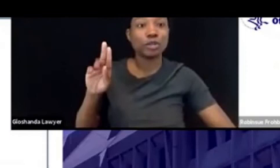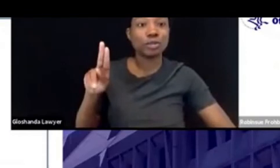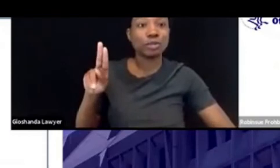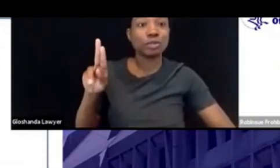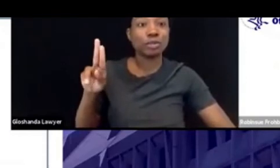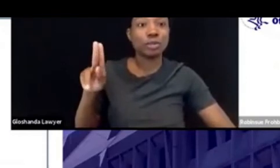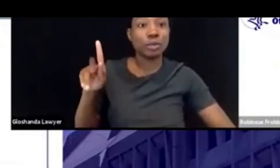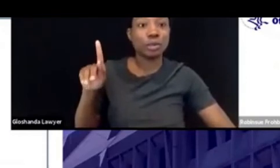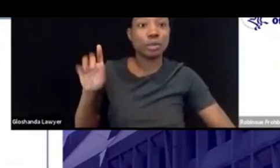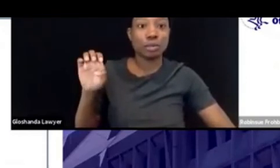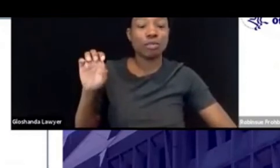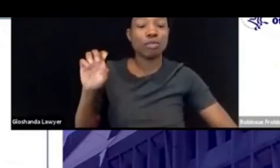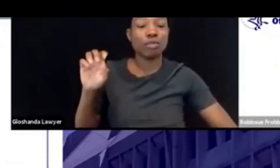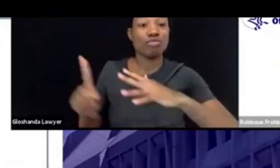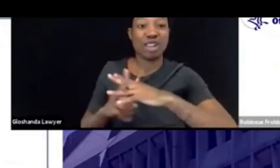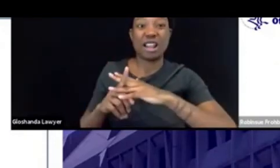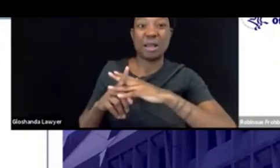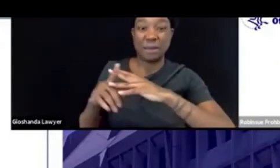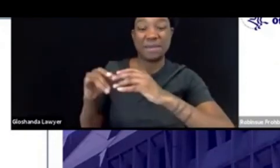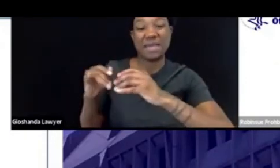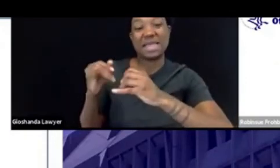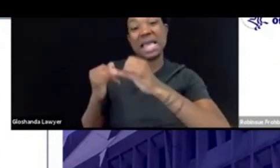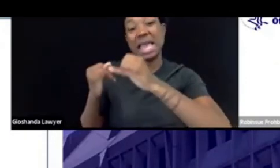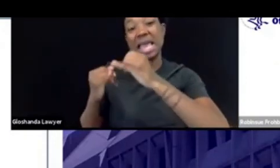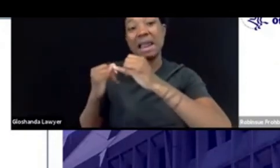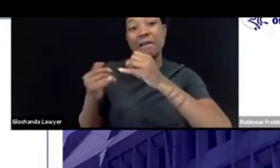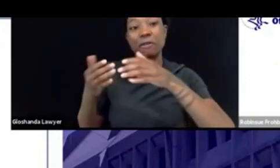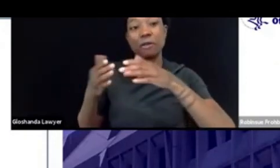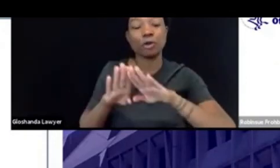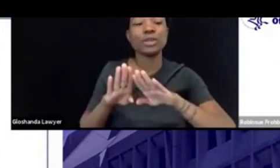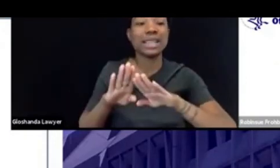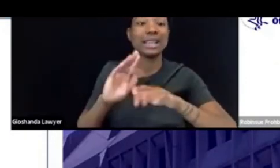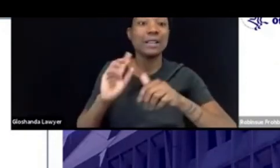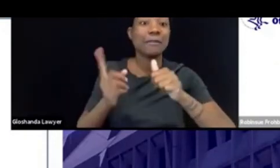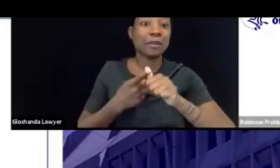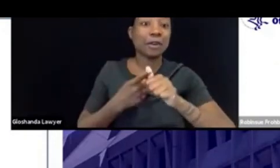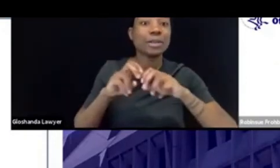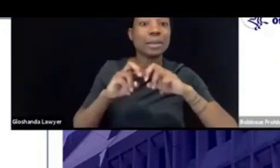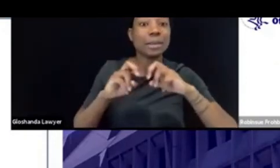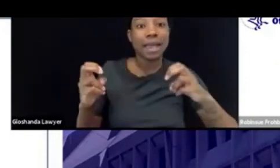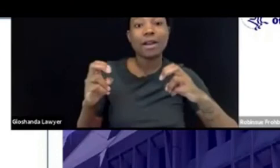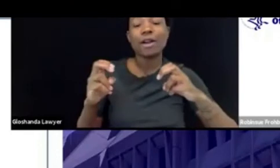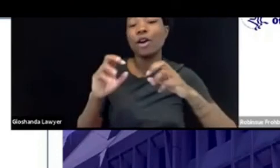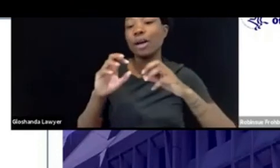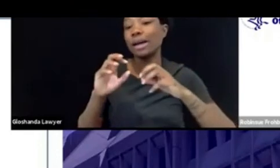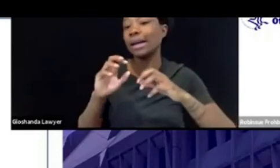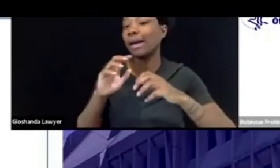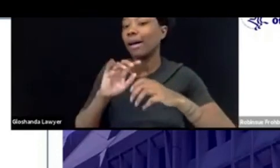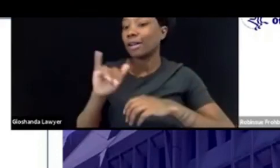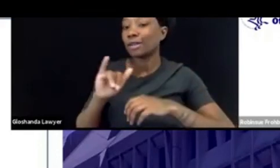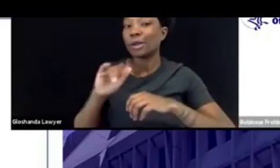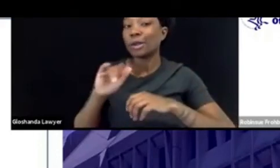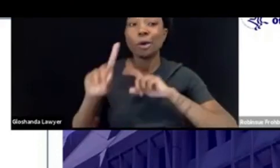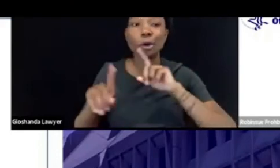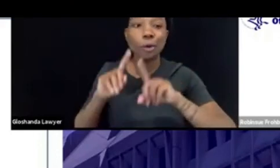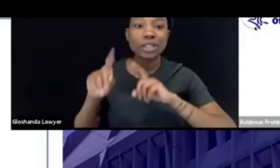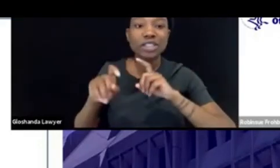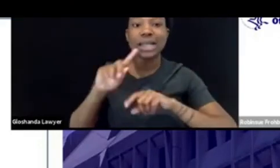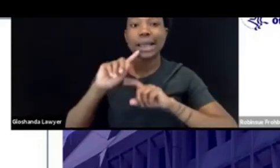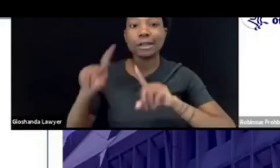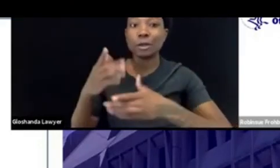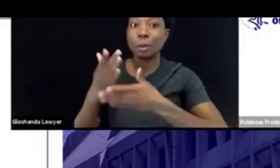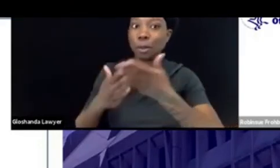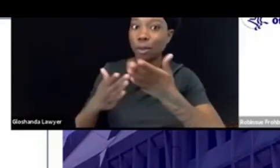end of closing out the first panel on the Q&As and the importance of the Americans with Disabilities